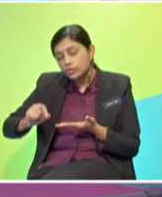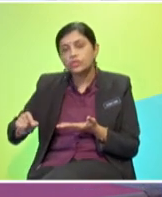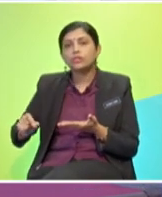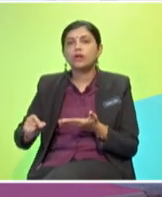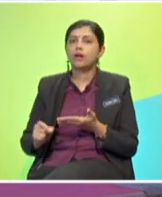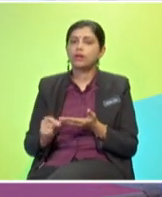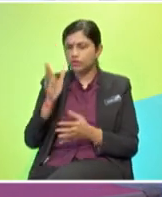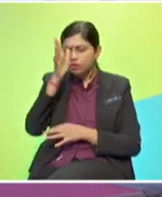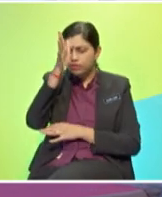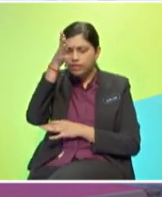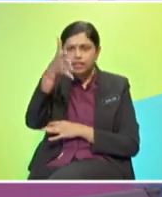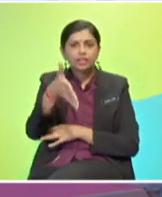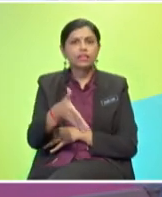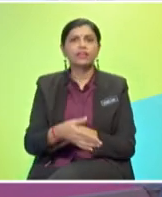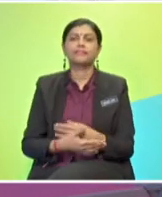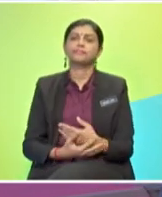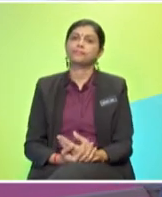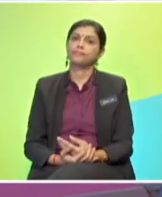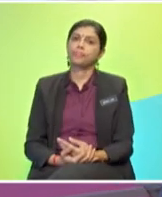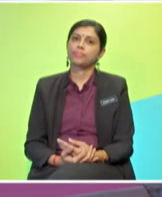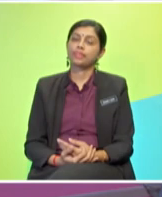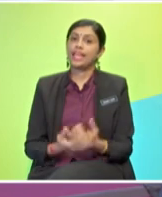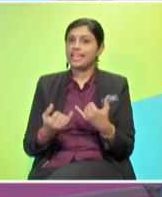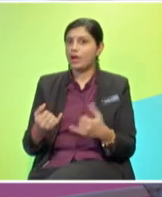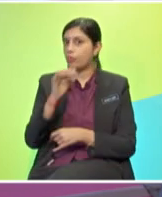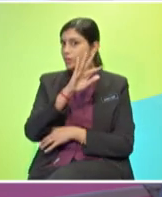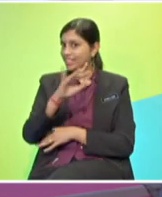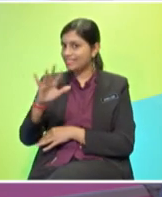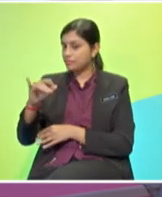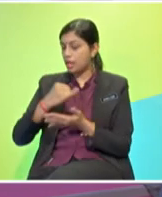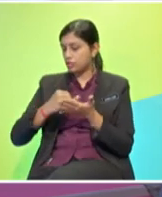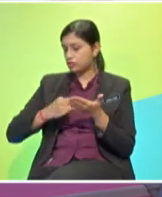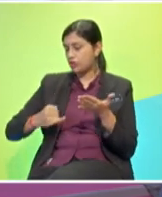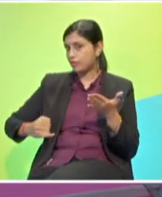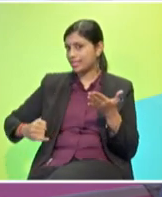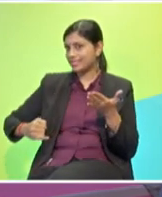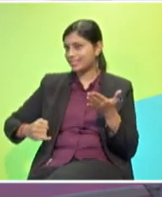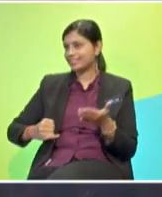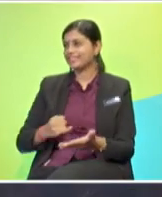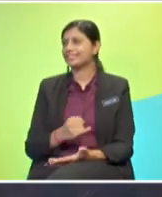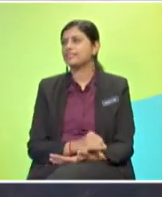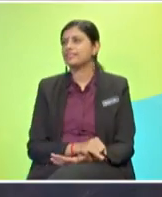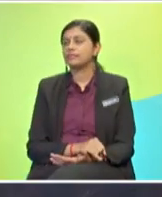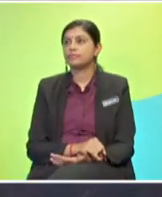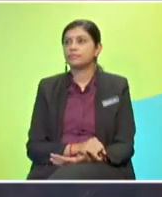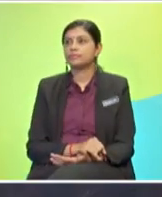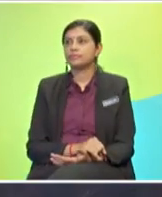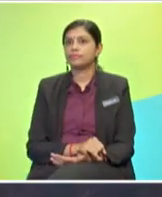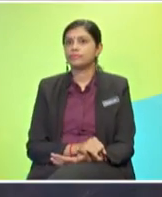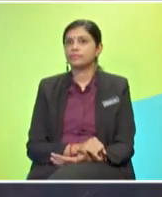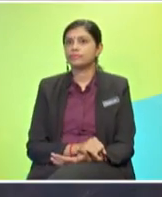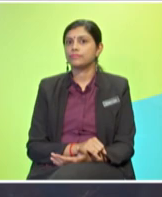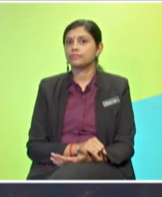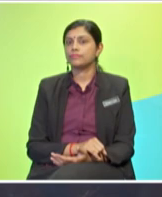creativity. Okay? And now let's spell drawing. Drawing. Okay, this is the word. Do you want to spell? Can